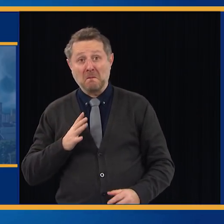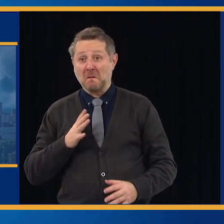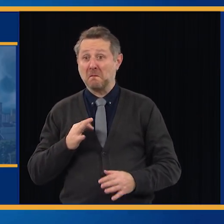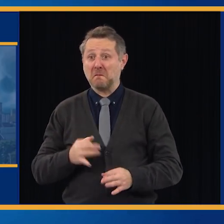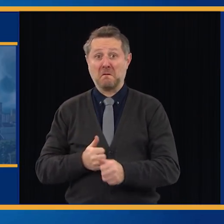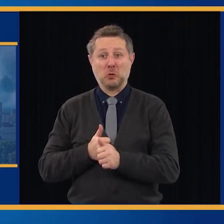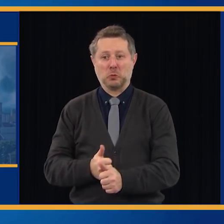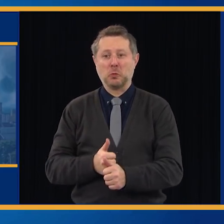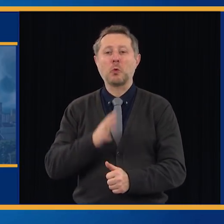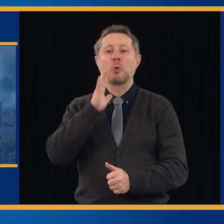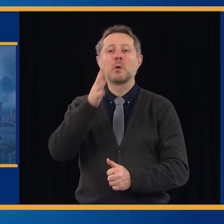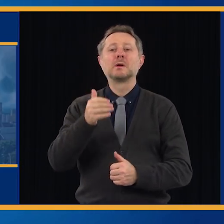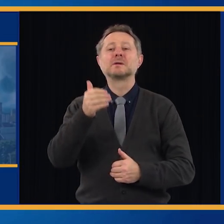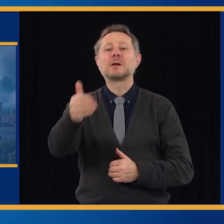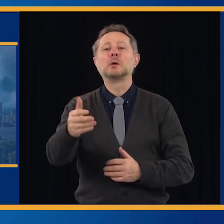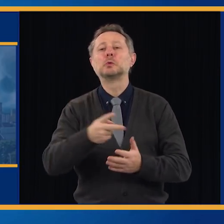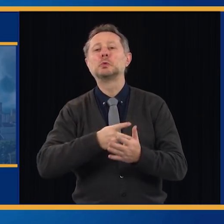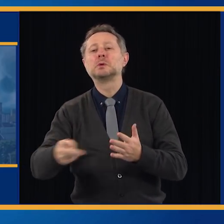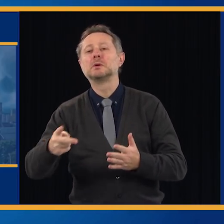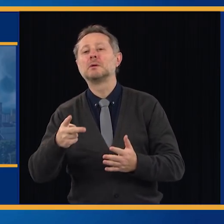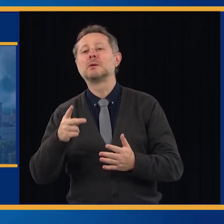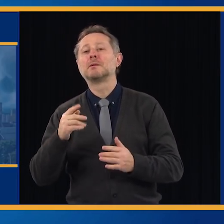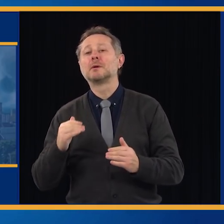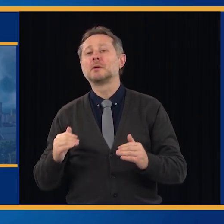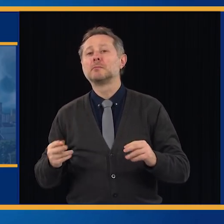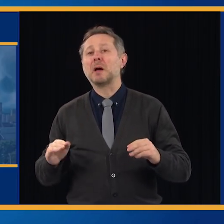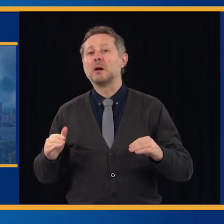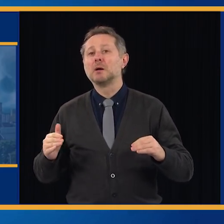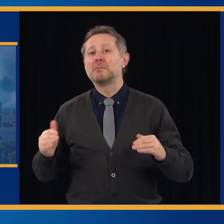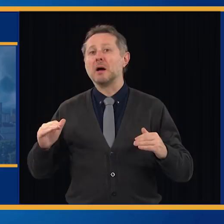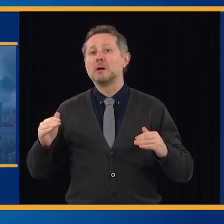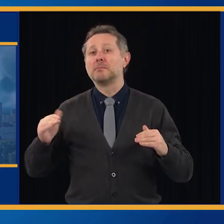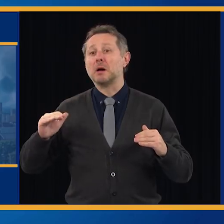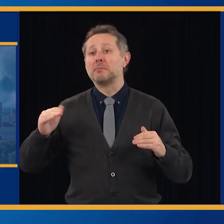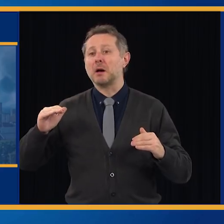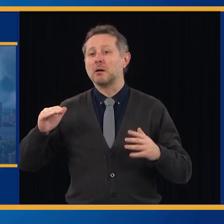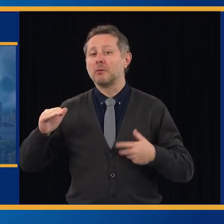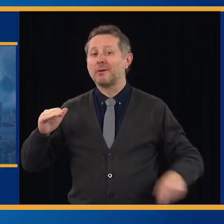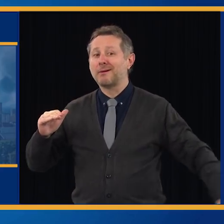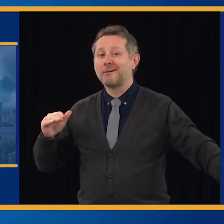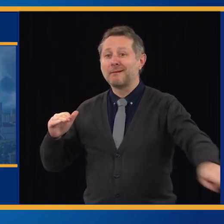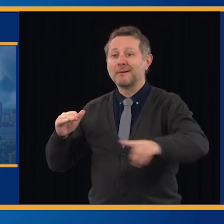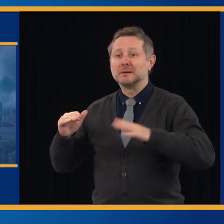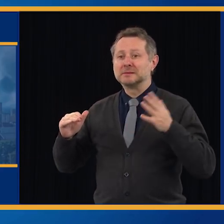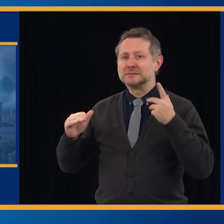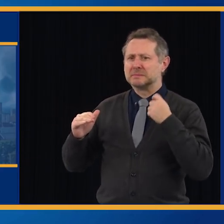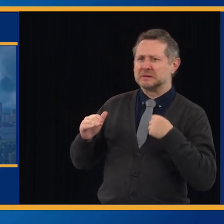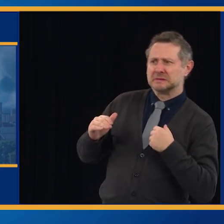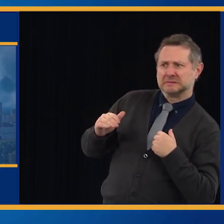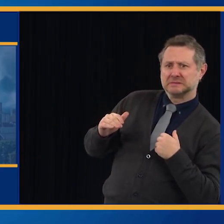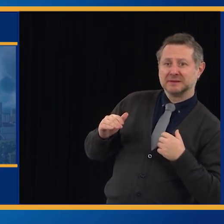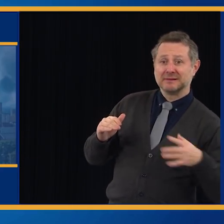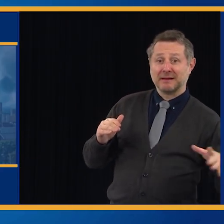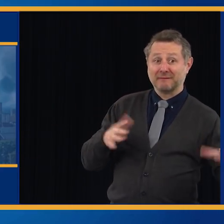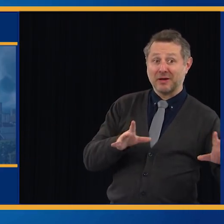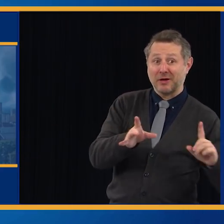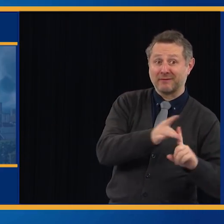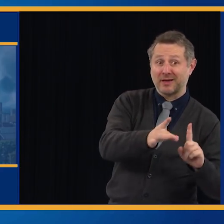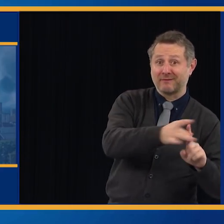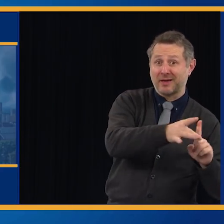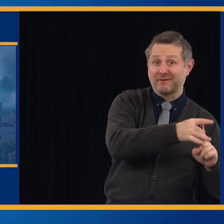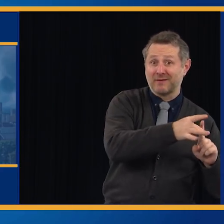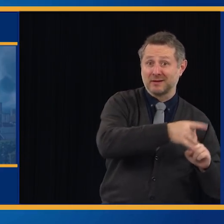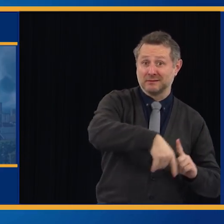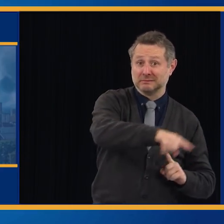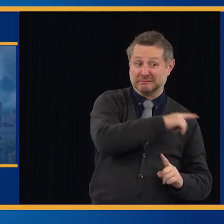the next 2 weeks as people who just got infected actually get ill,